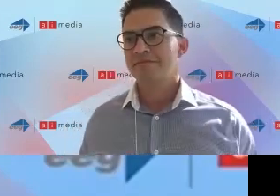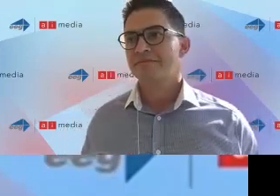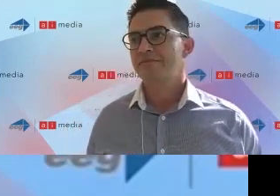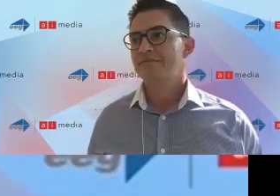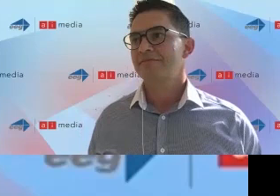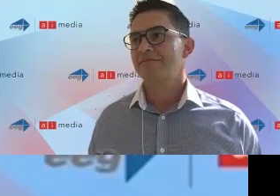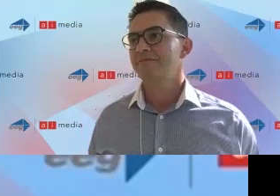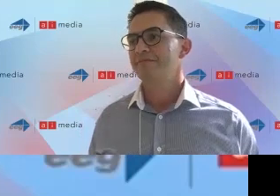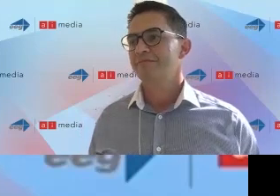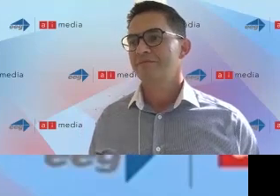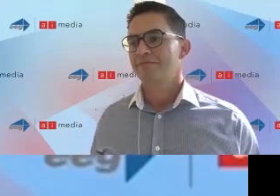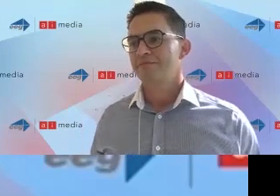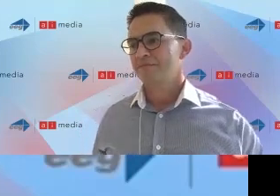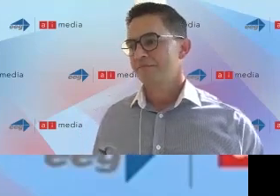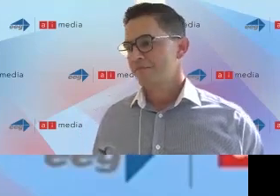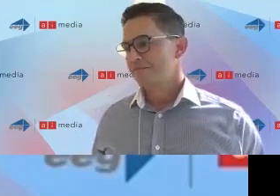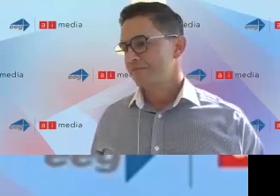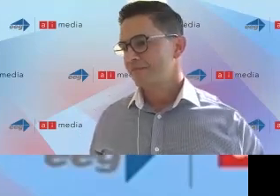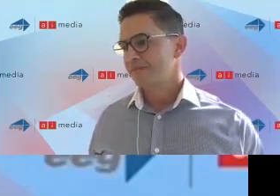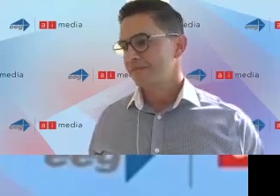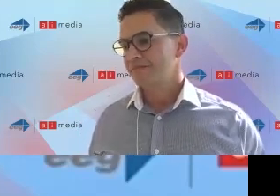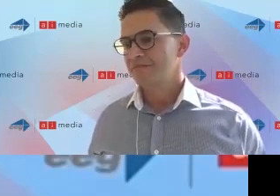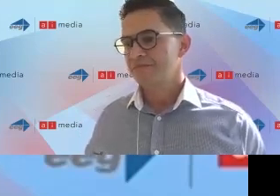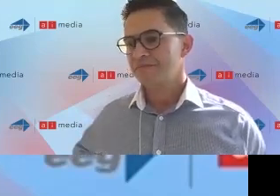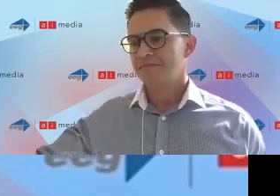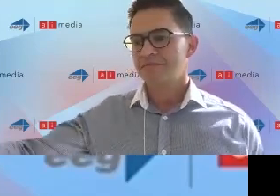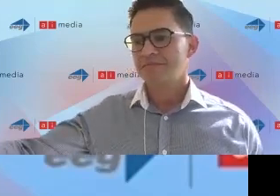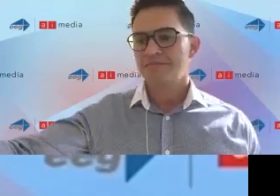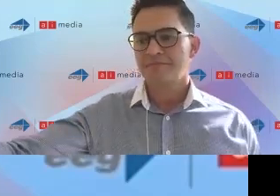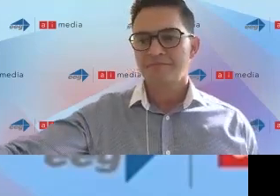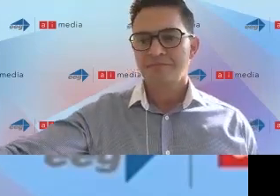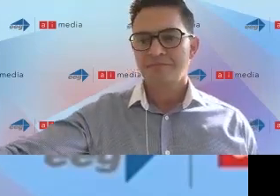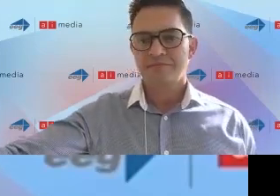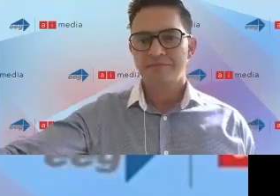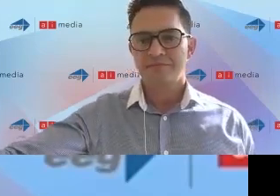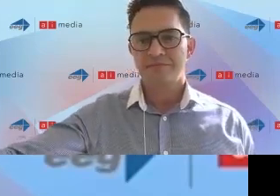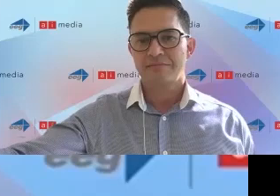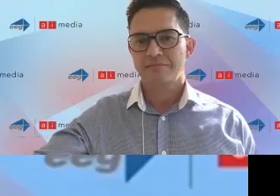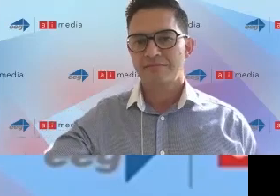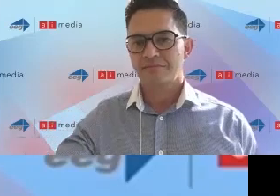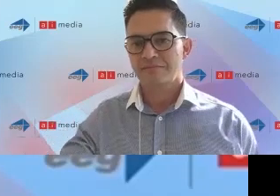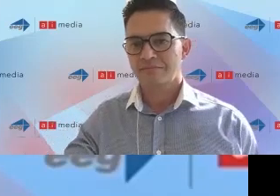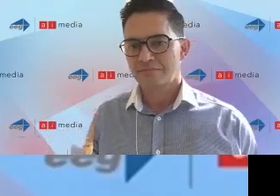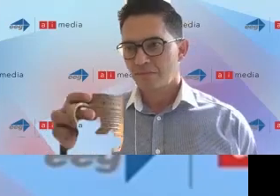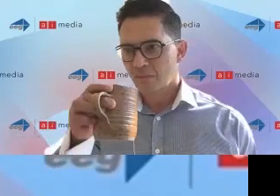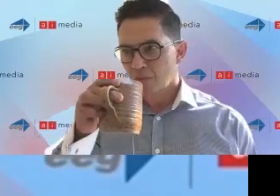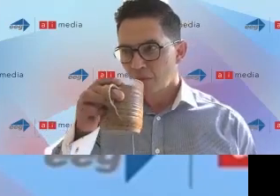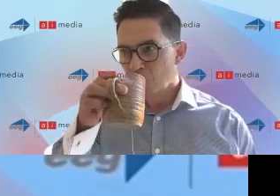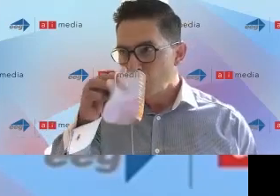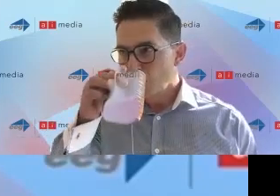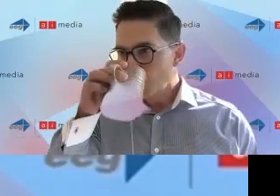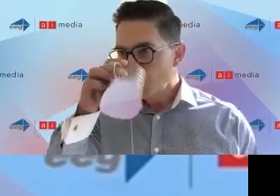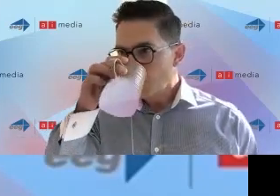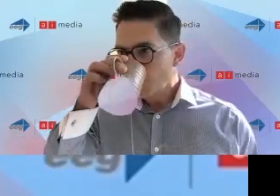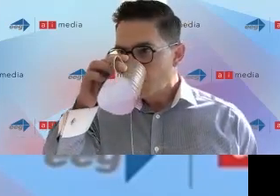EEG product and engineering teams for the past 8 years. My career has always been characterized by transitions